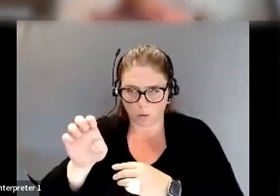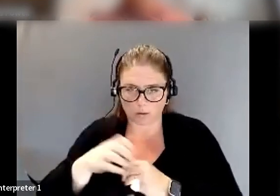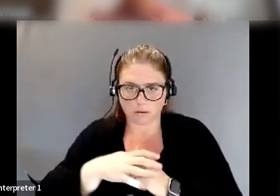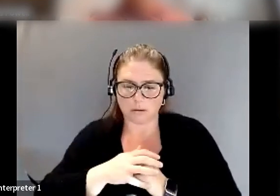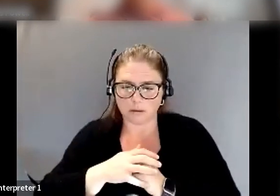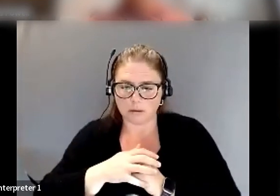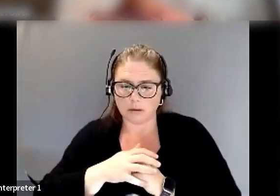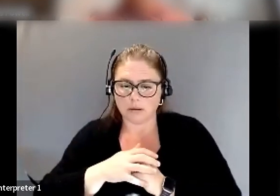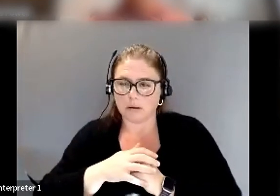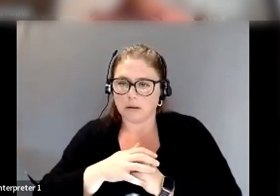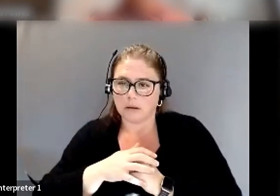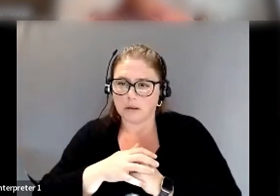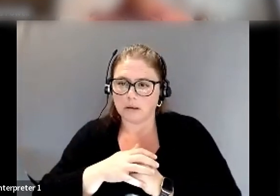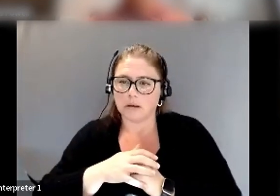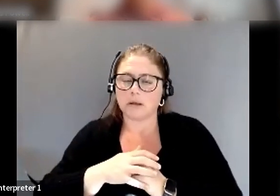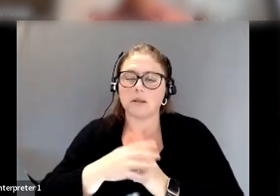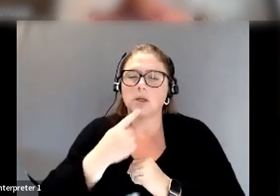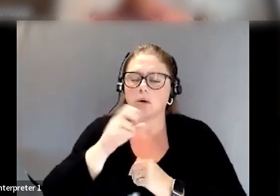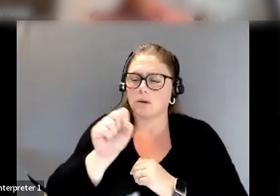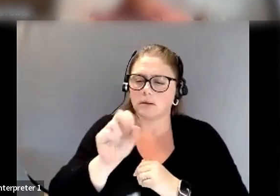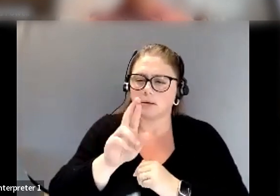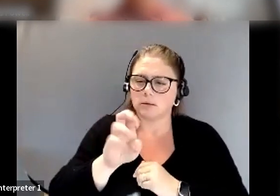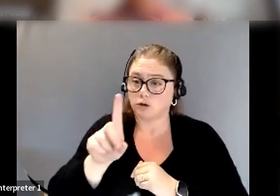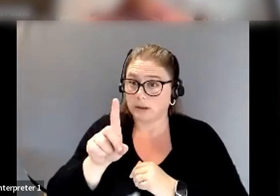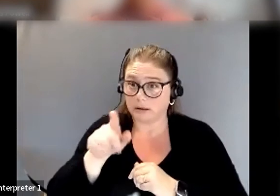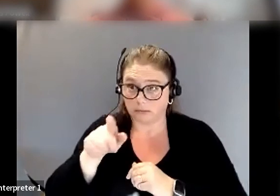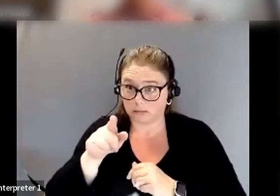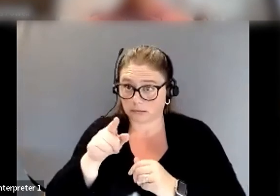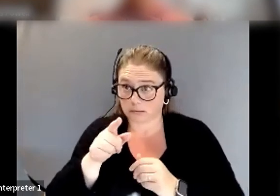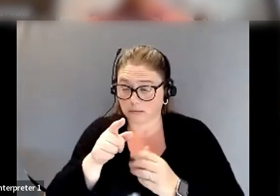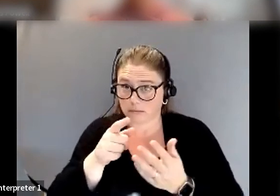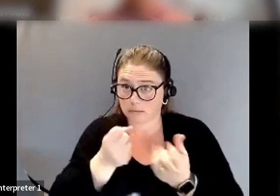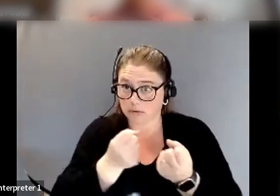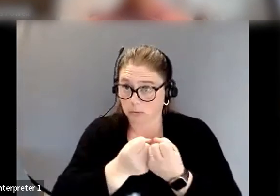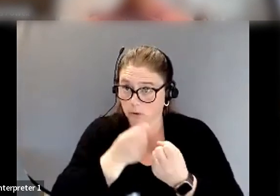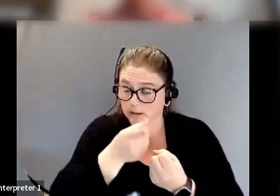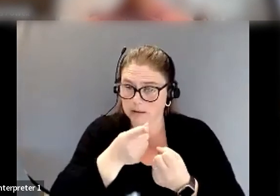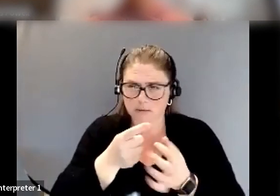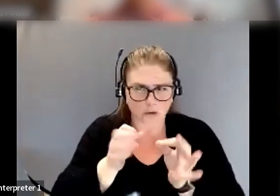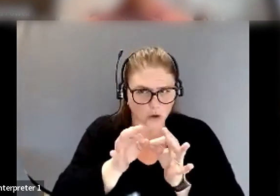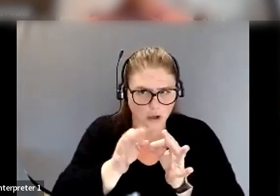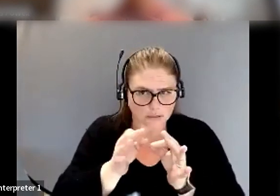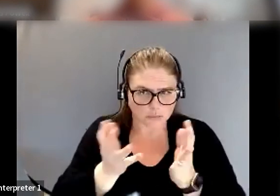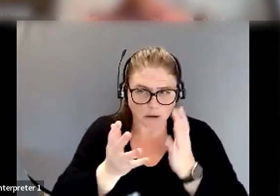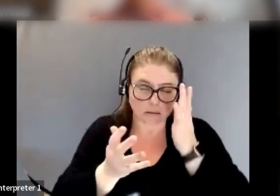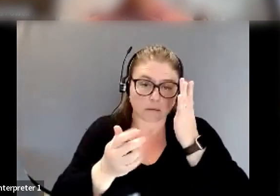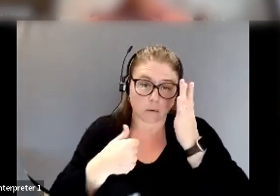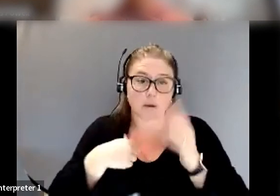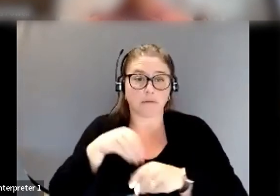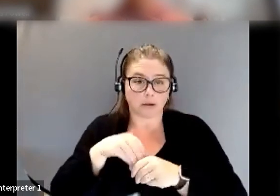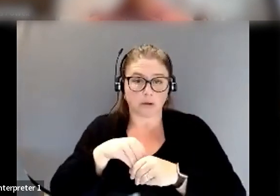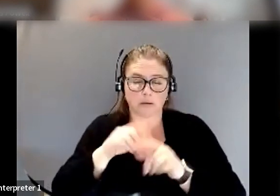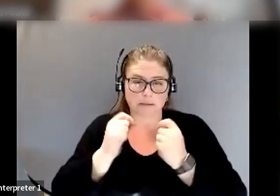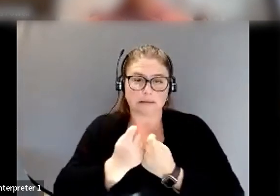support to claim Shred? If so, what does it cost? Yes. So the cool thing is we have our internal team of grant writers and we support with a